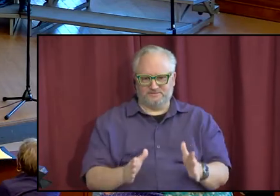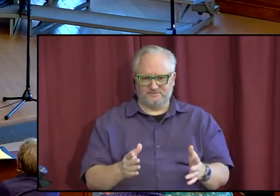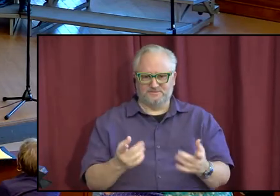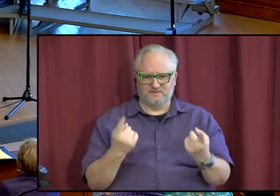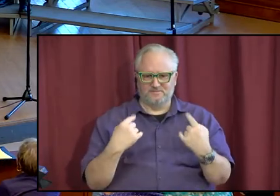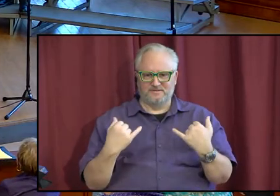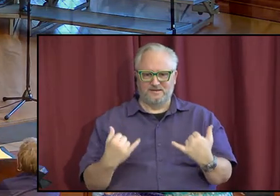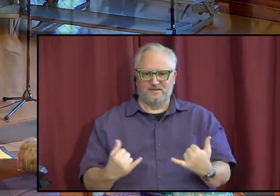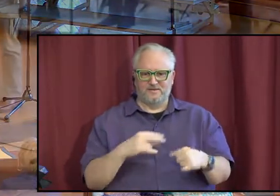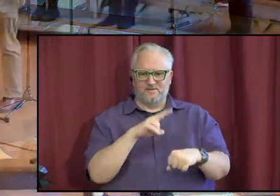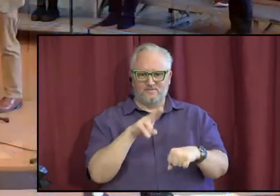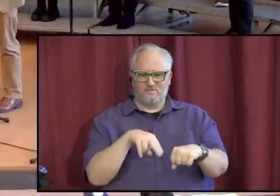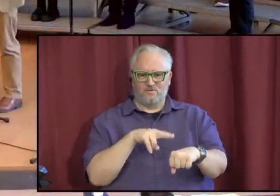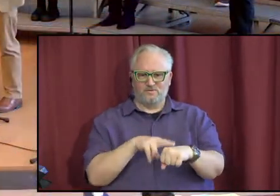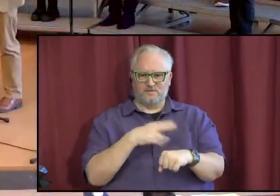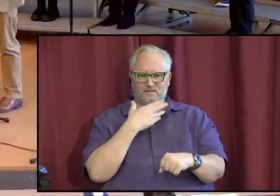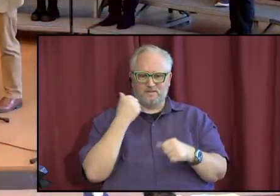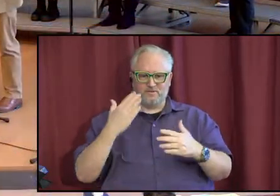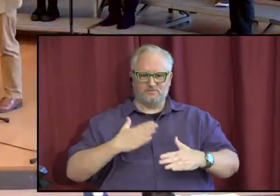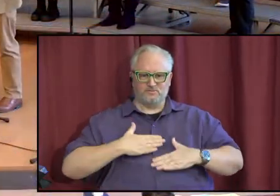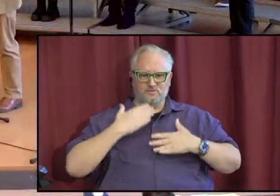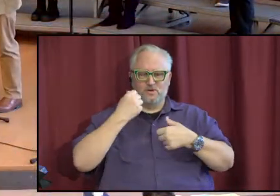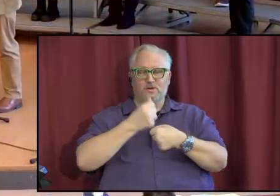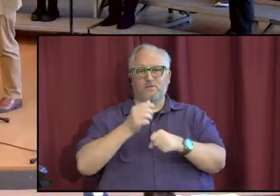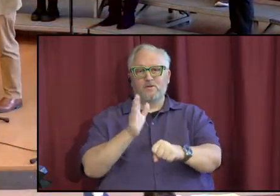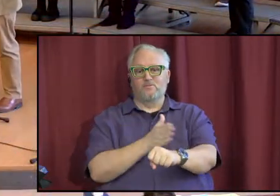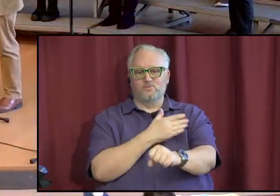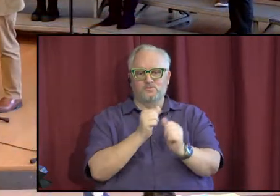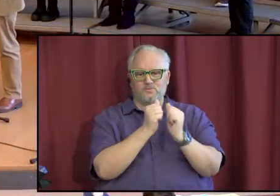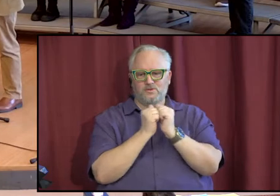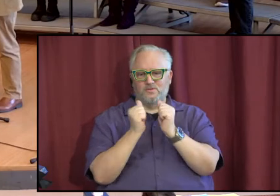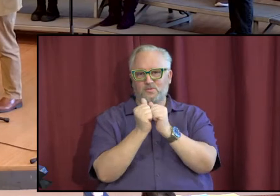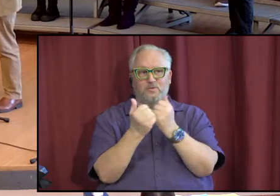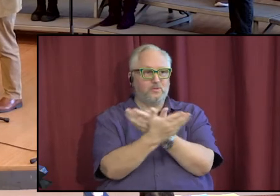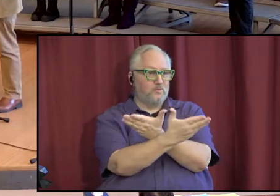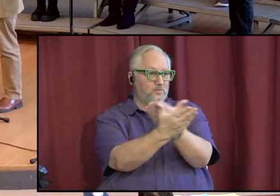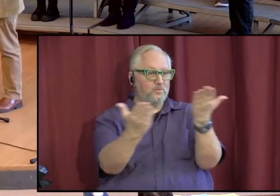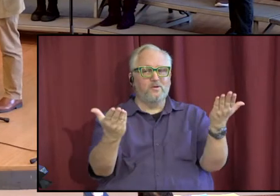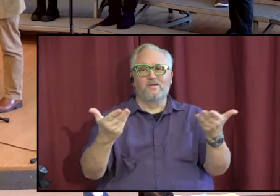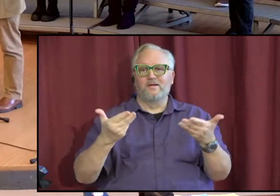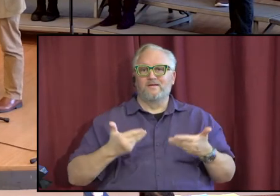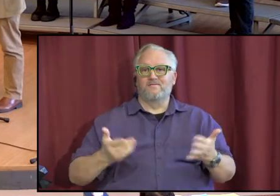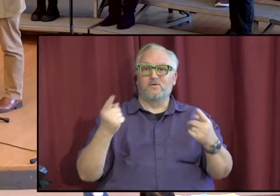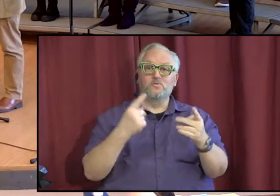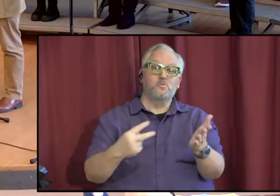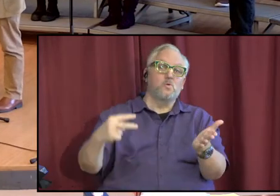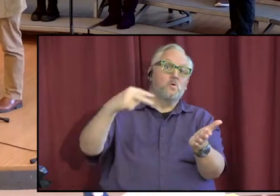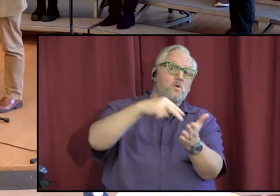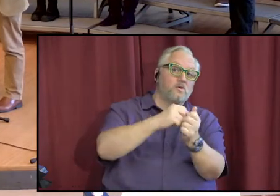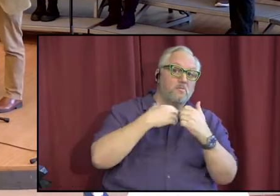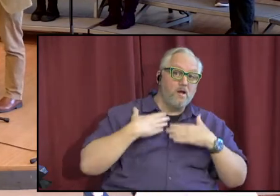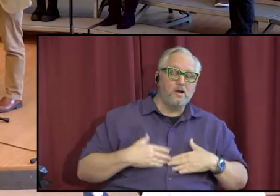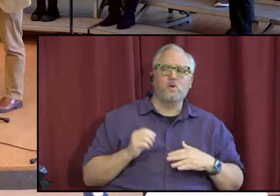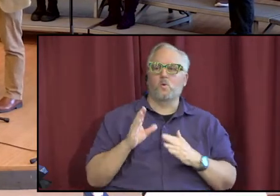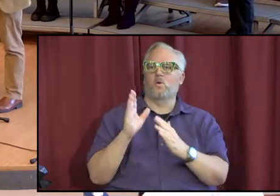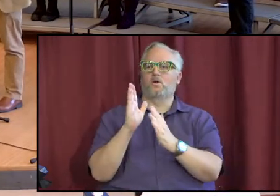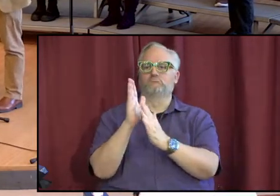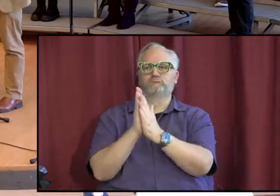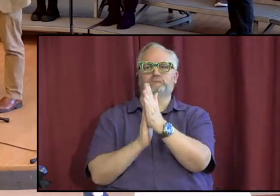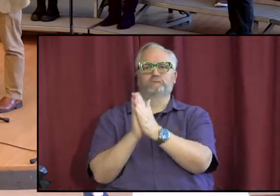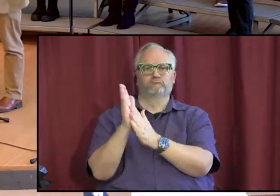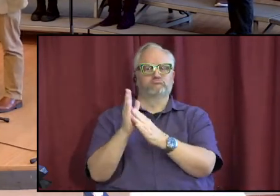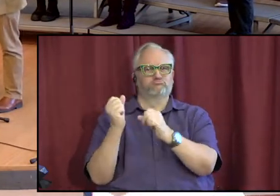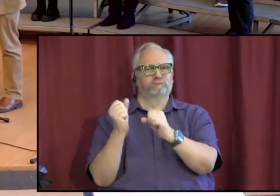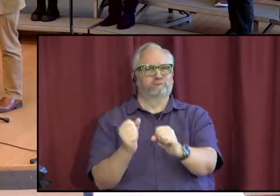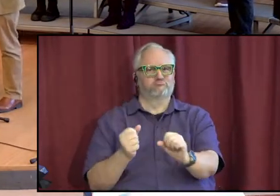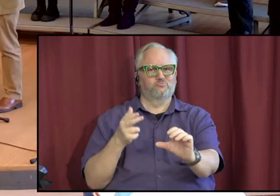And of course, the greatest joy is making music all together with you, and so we invite you to rise in body and or in spirit and join us